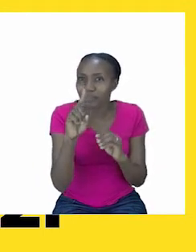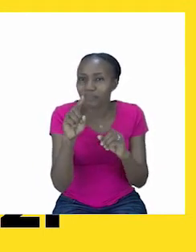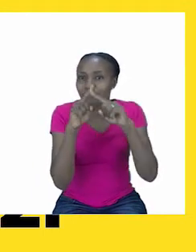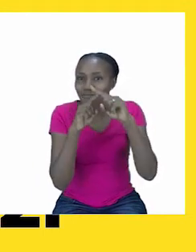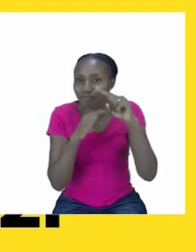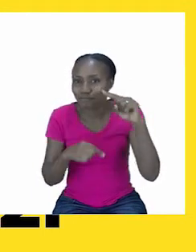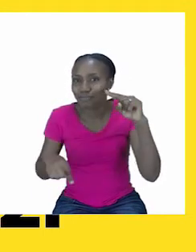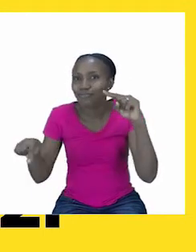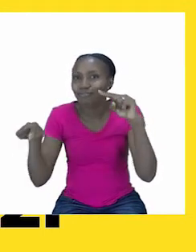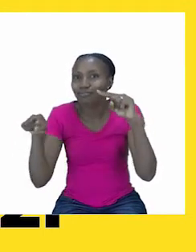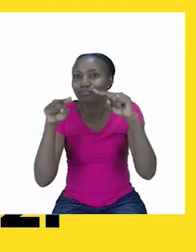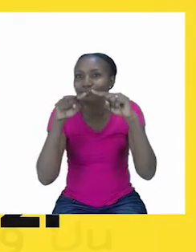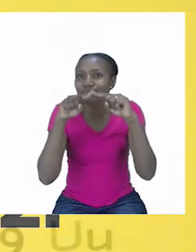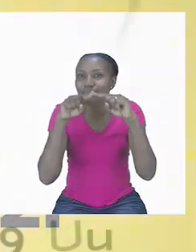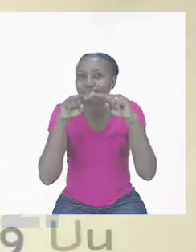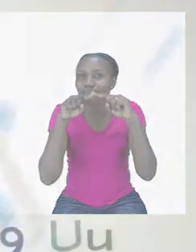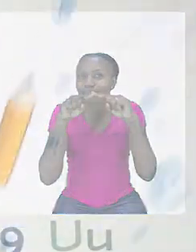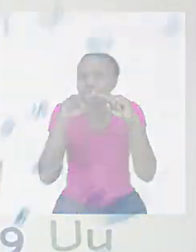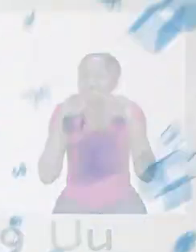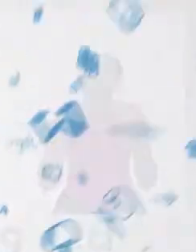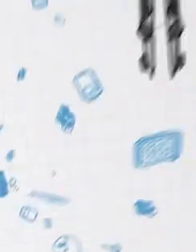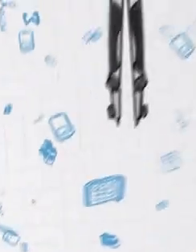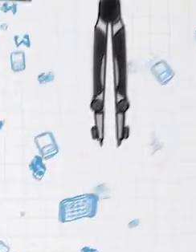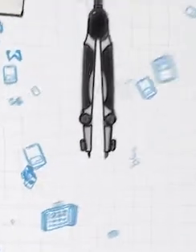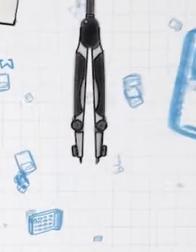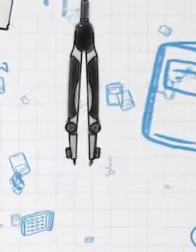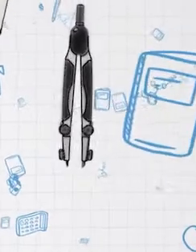the circle.